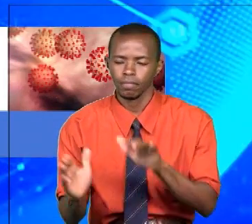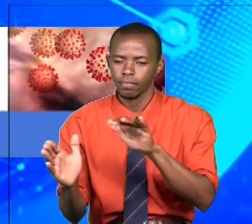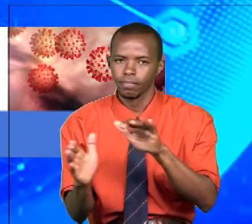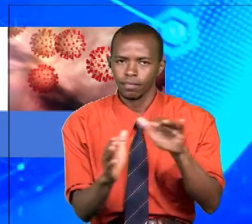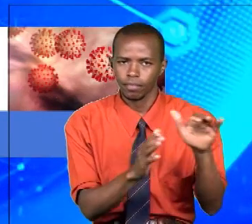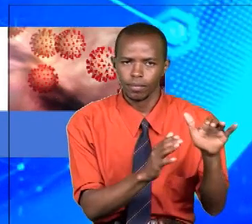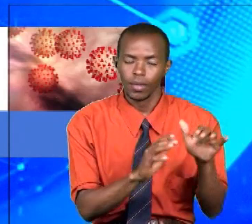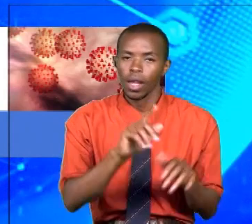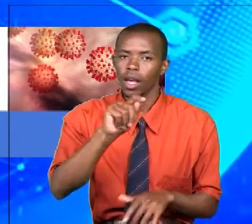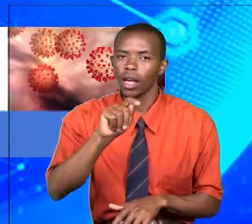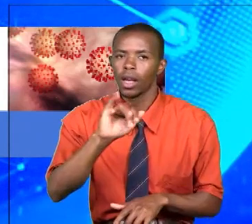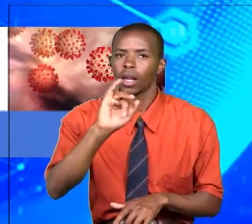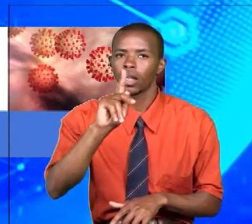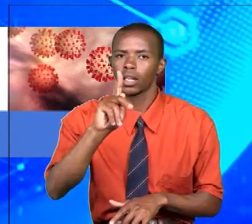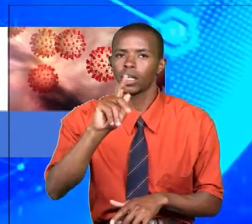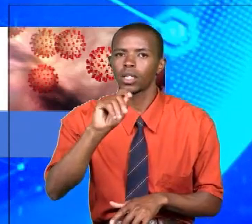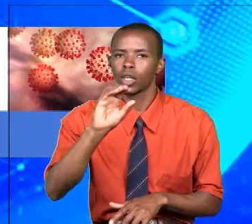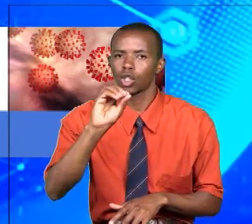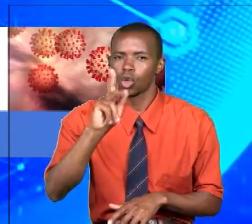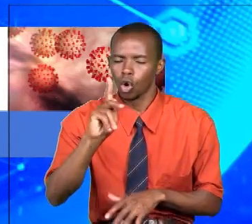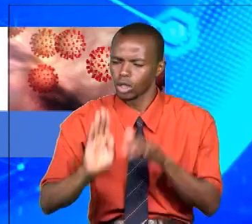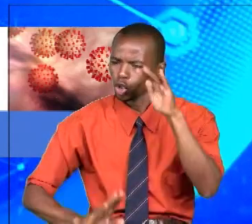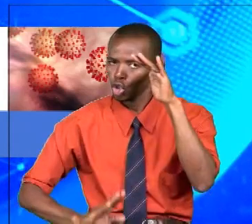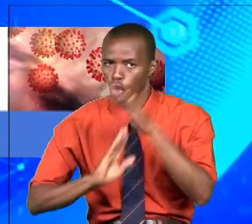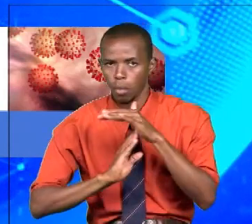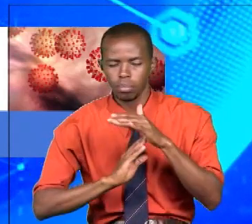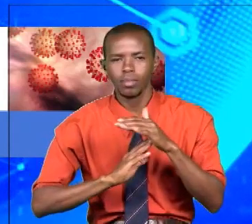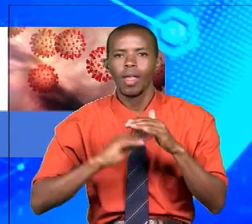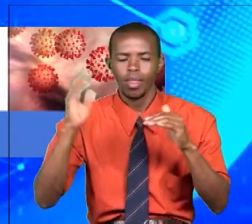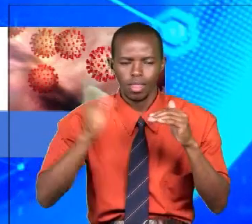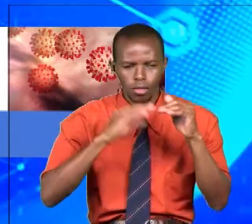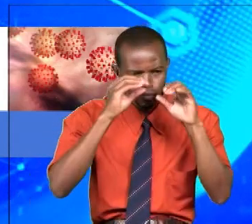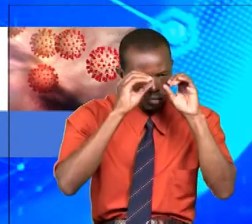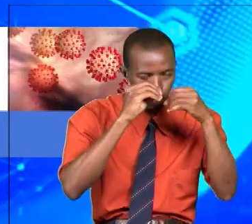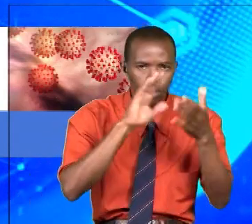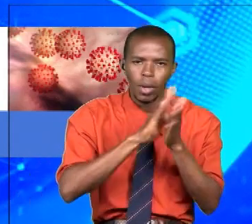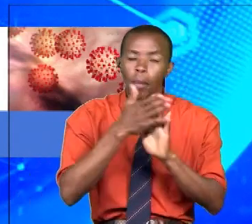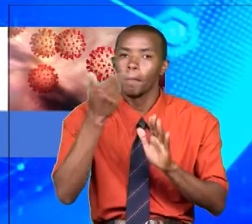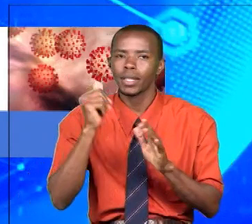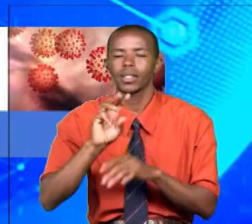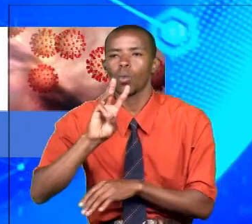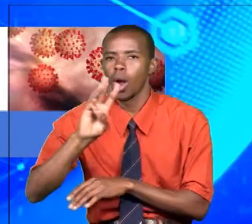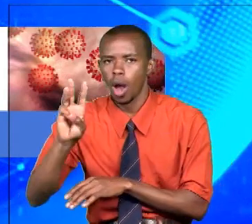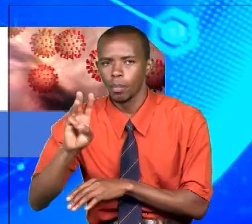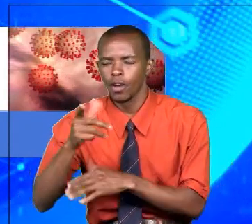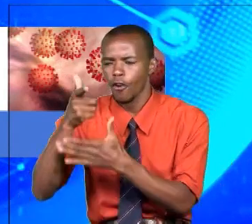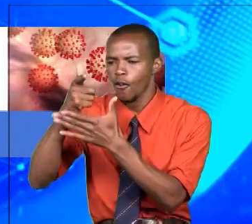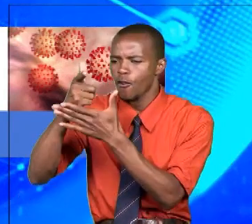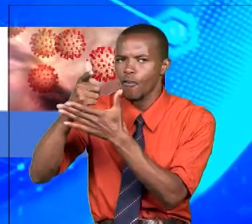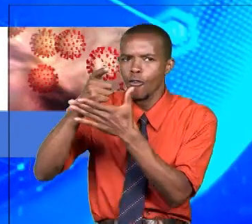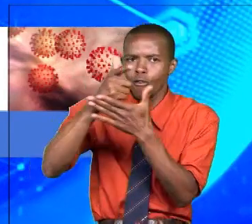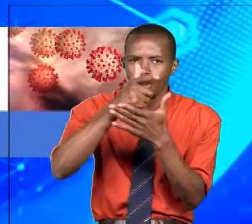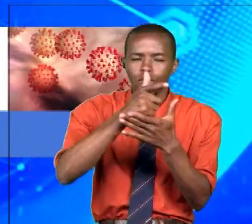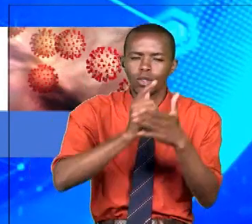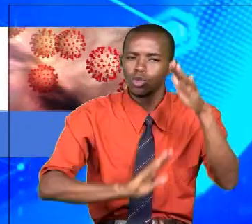Now TikTok tops charts after it outs Google to become favorite online destination. The viral video app gets more hits